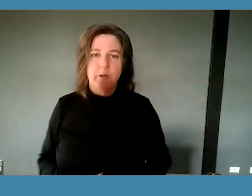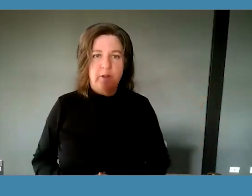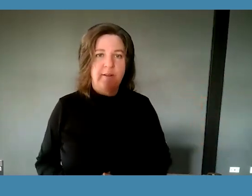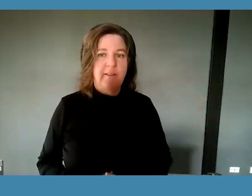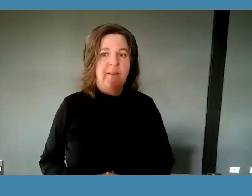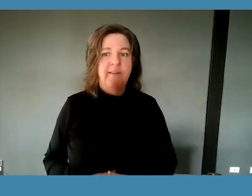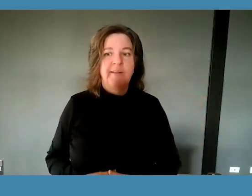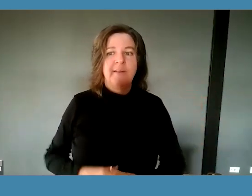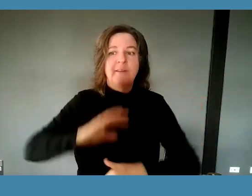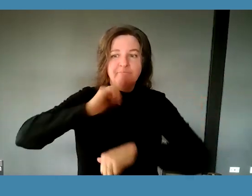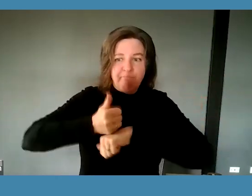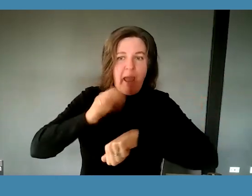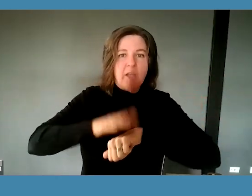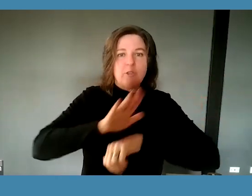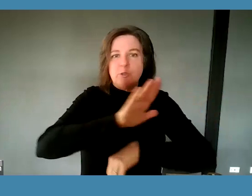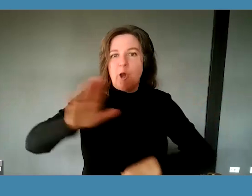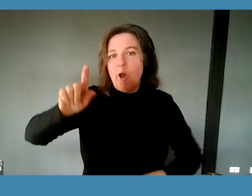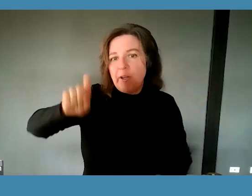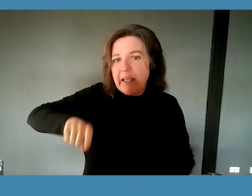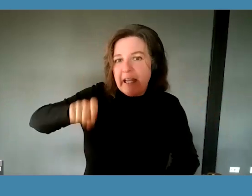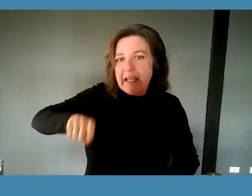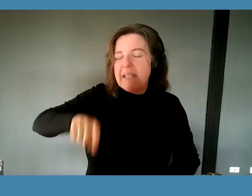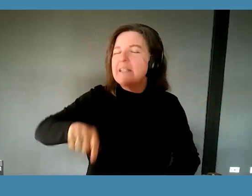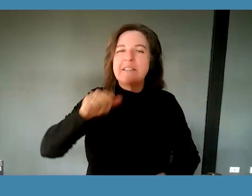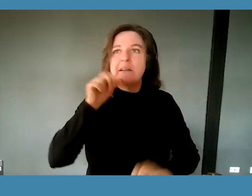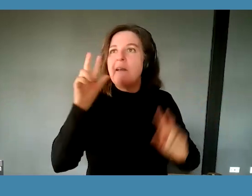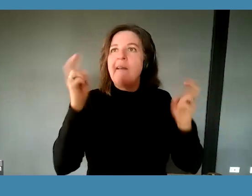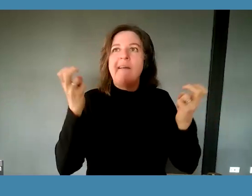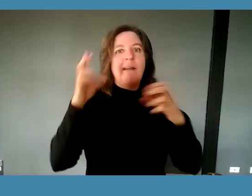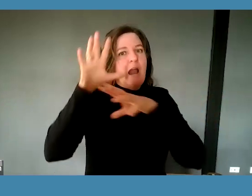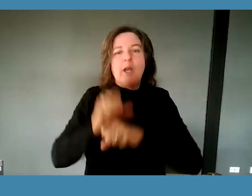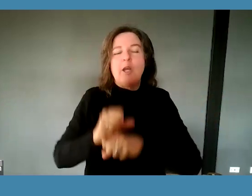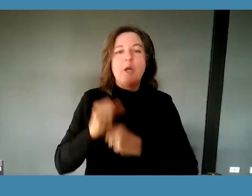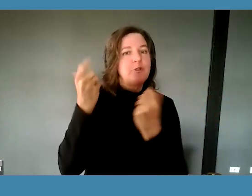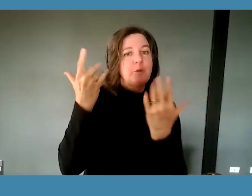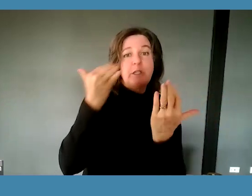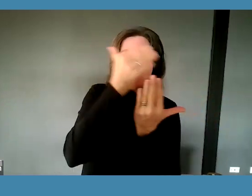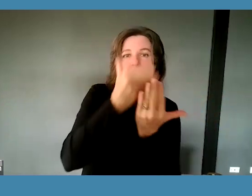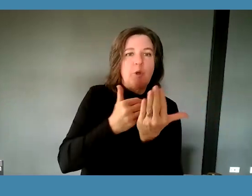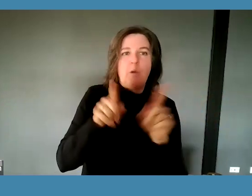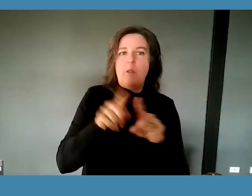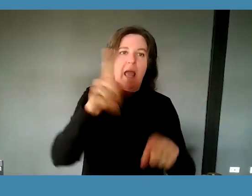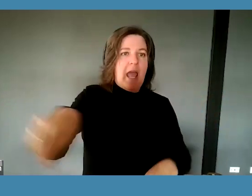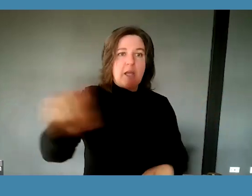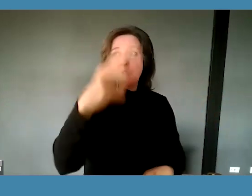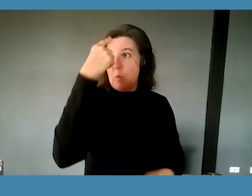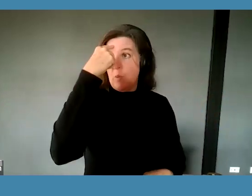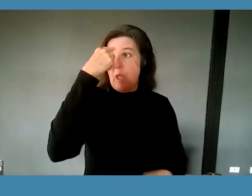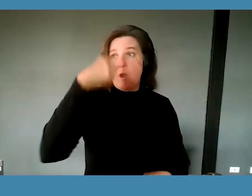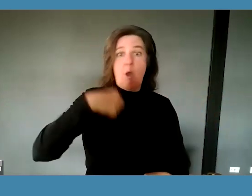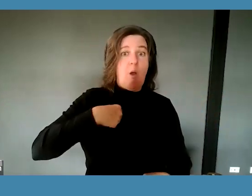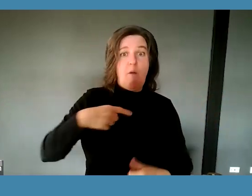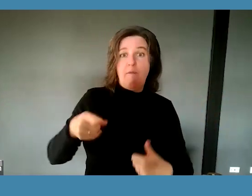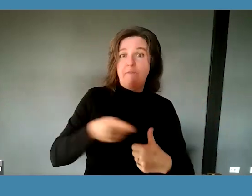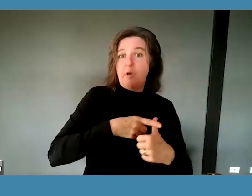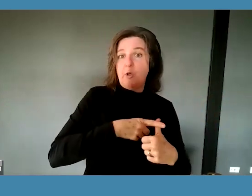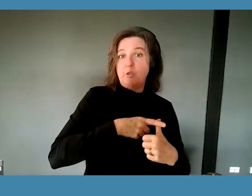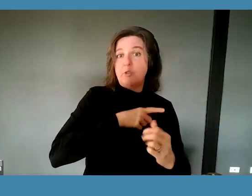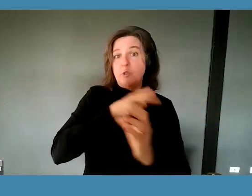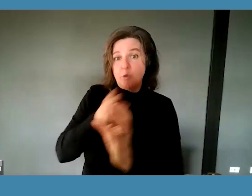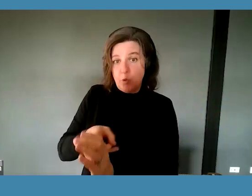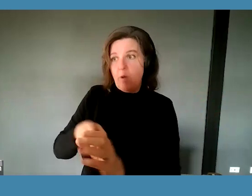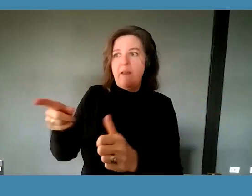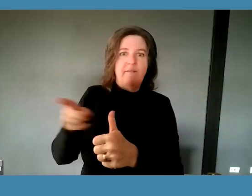needs based. It's not a traditional waiting list in the way that you think about, you know, just first come, first served.